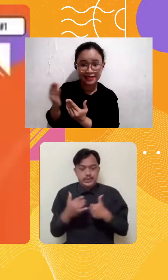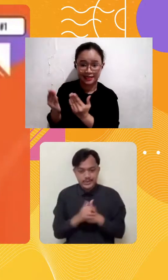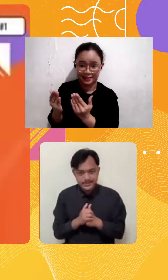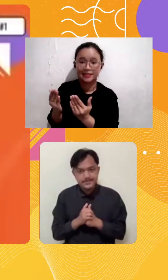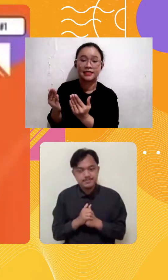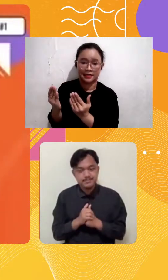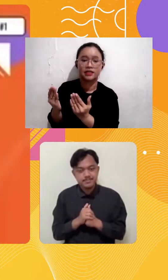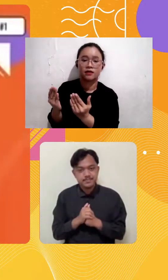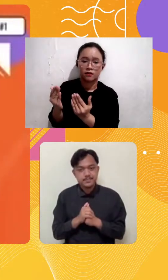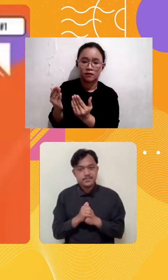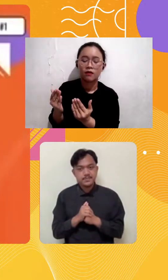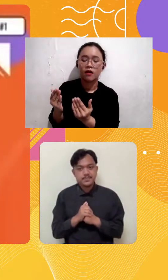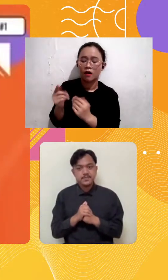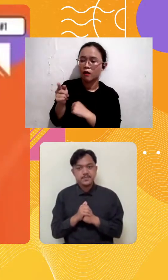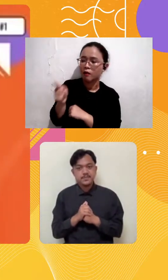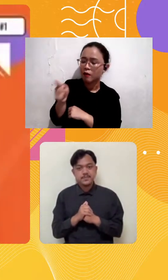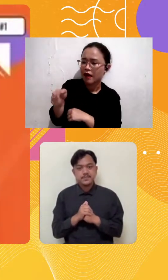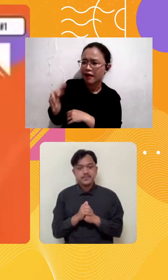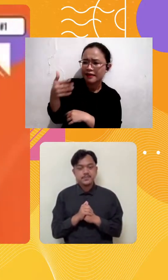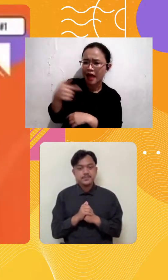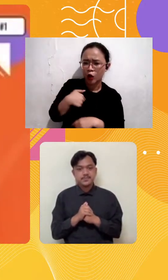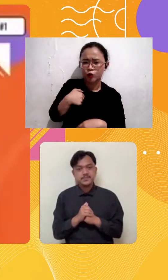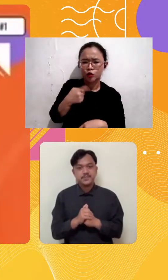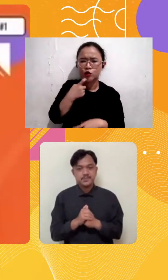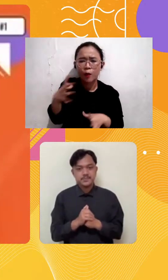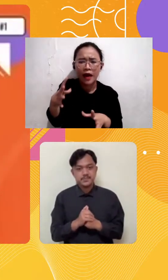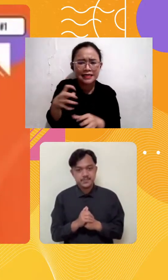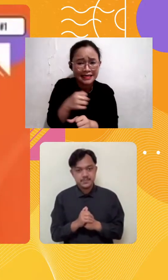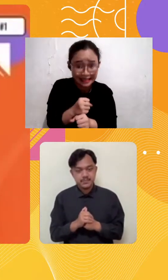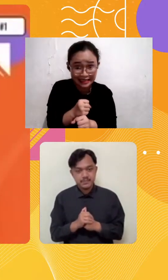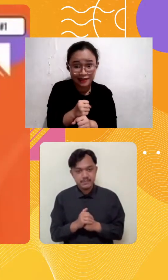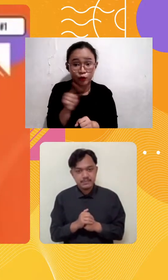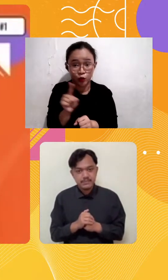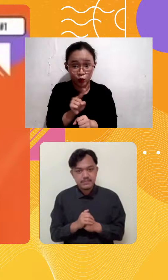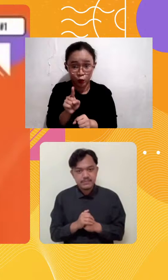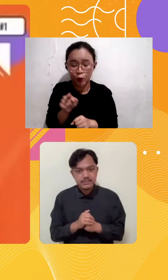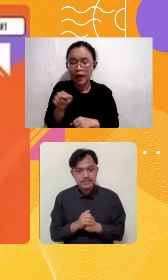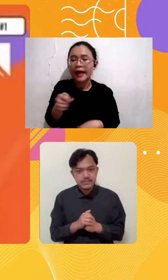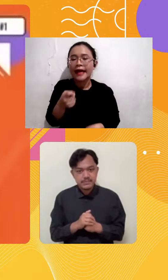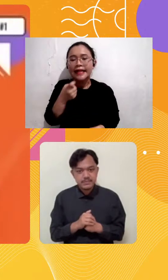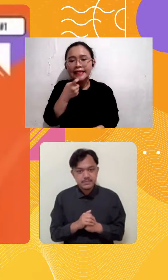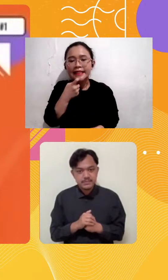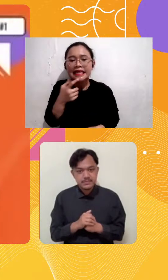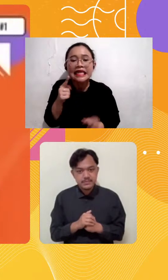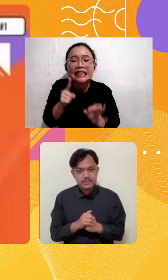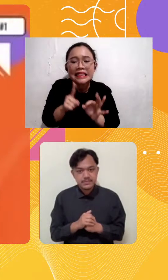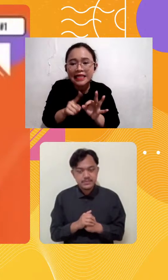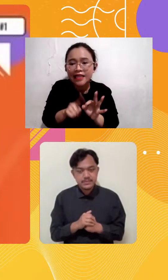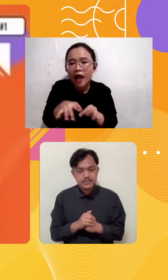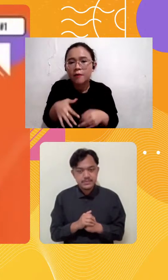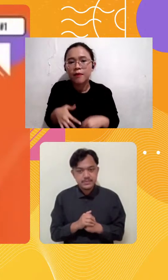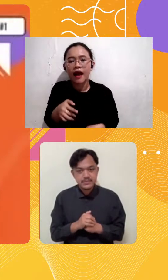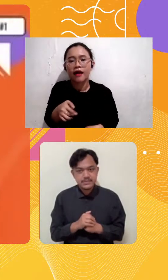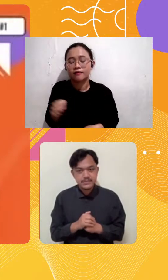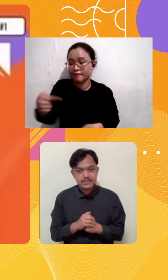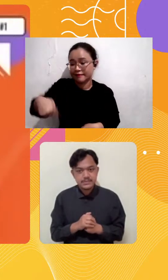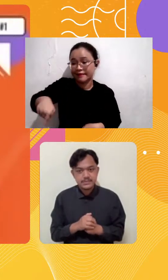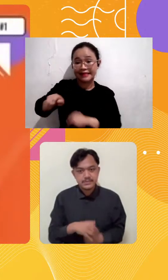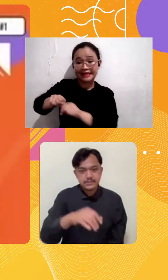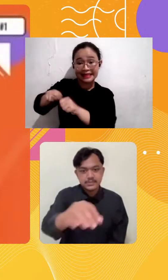will have a short recap. So through the storytelling, Fitika and the team try